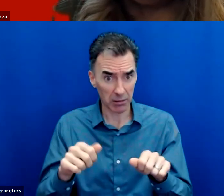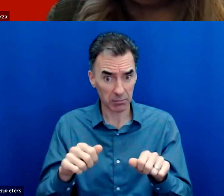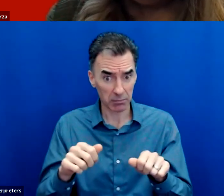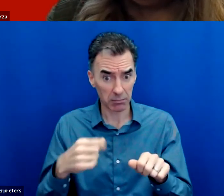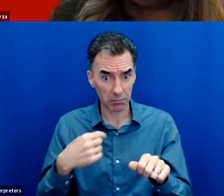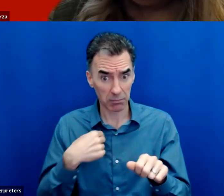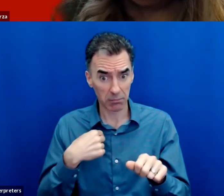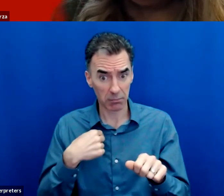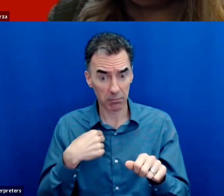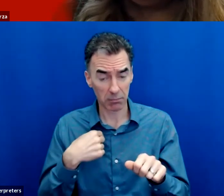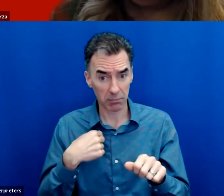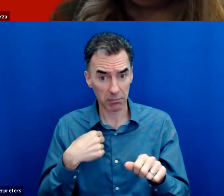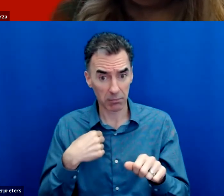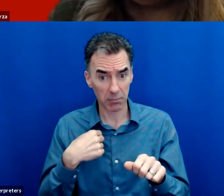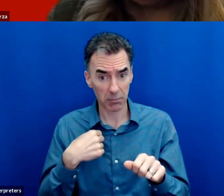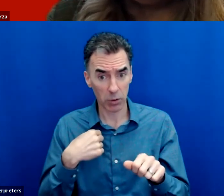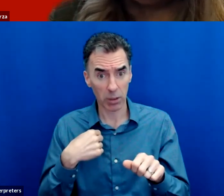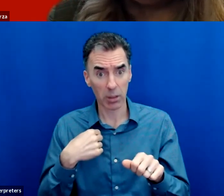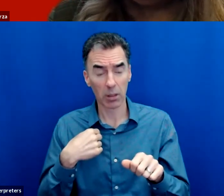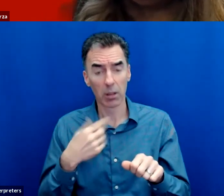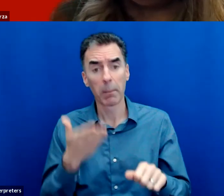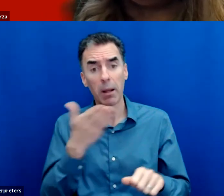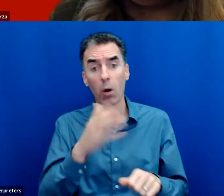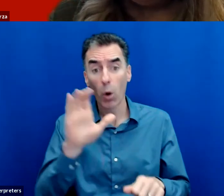Kaiser co-pays and etc.?